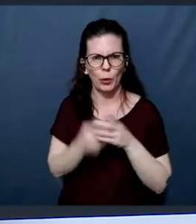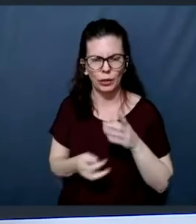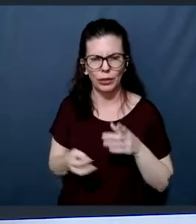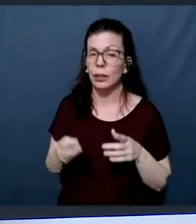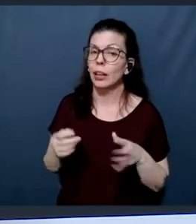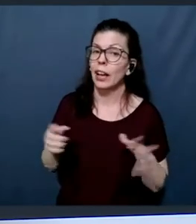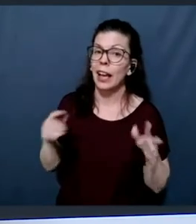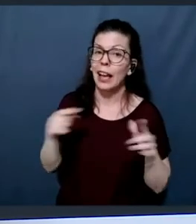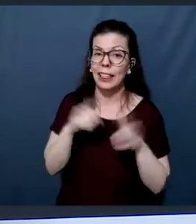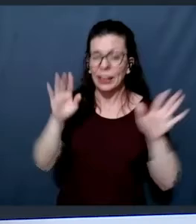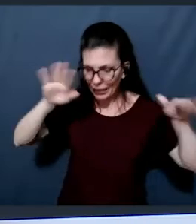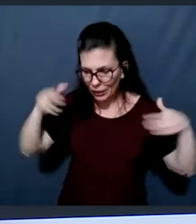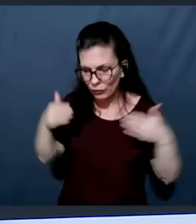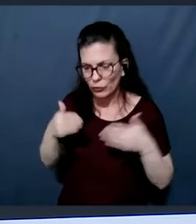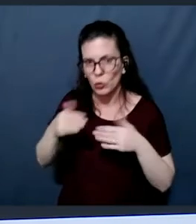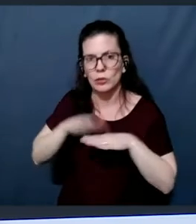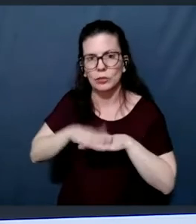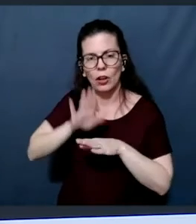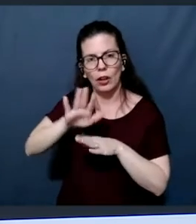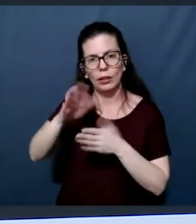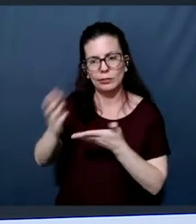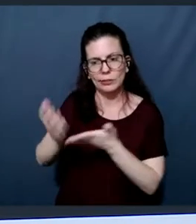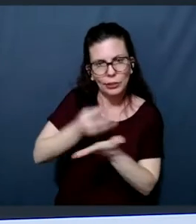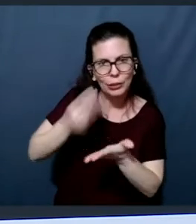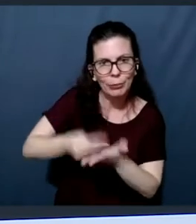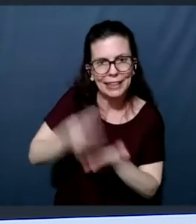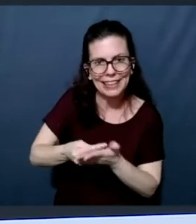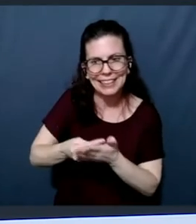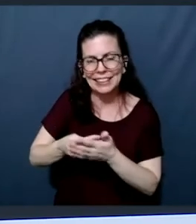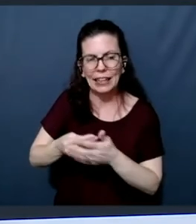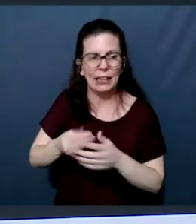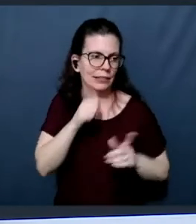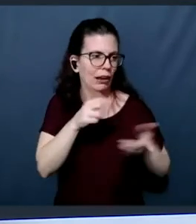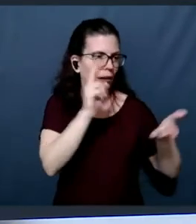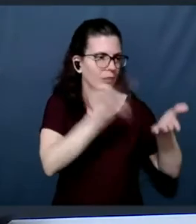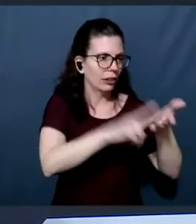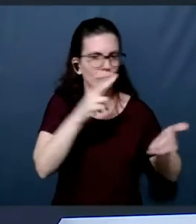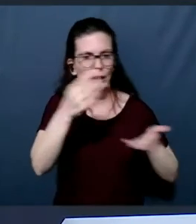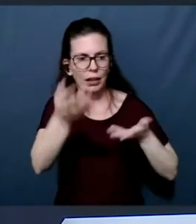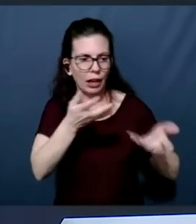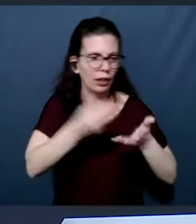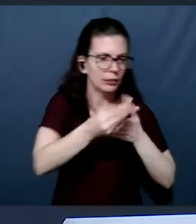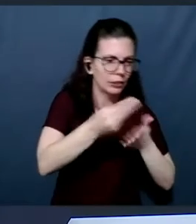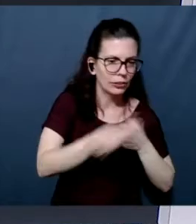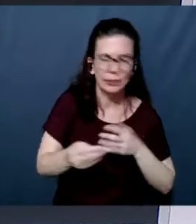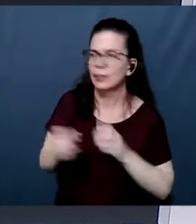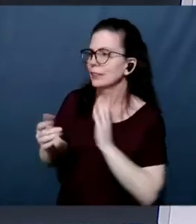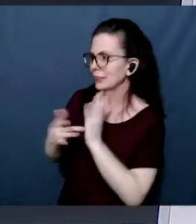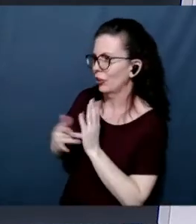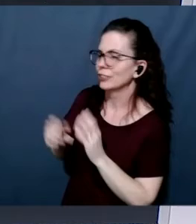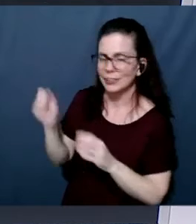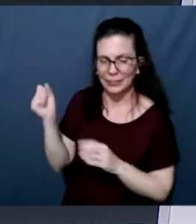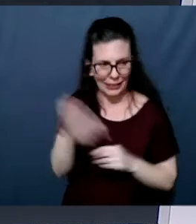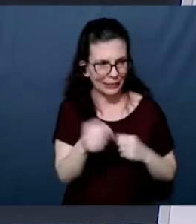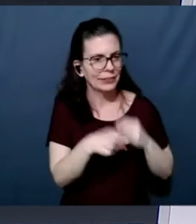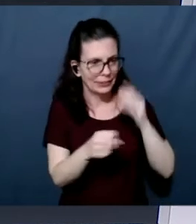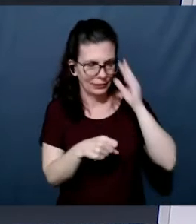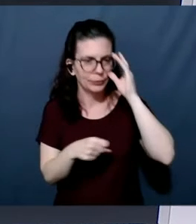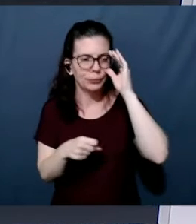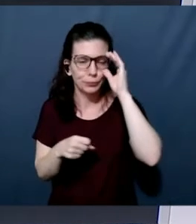on building a revenue stream, Right. not on contracts and Not procurement. on technology. Yep. Yep. Exactly. Yep. Okay. So tell me a little bit